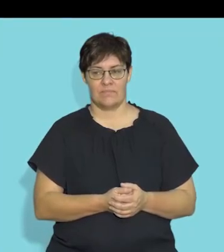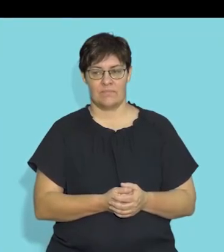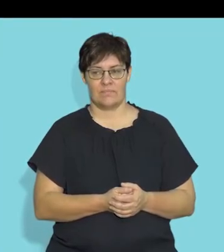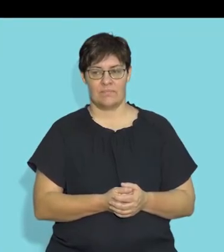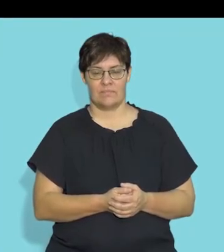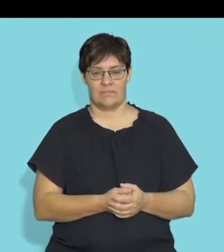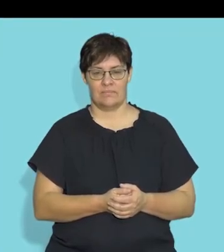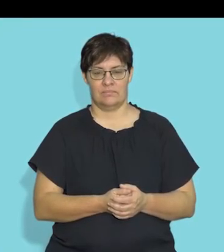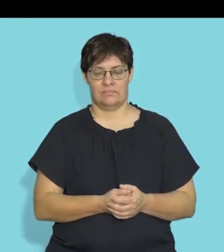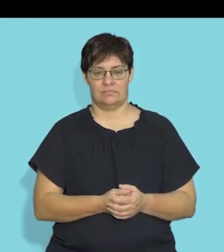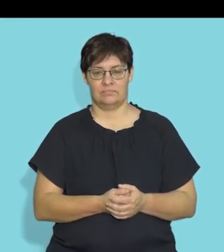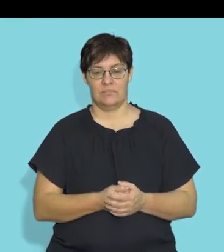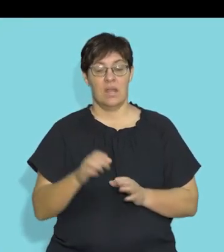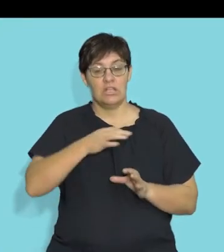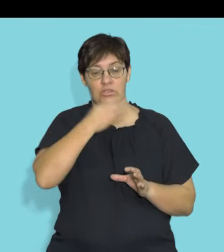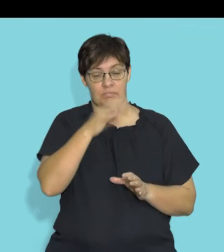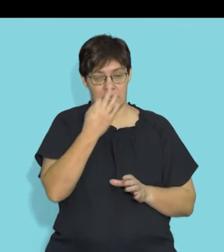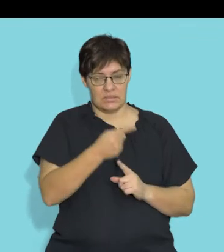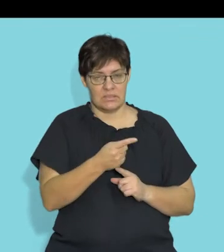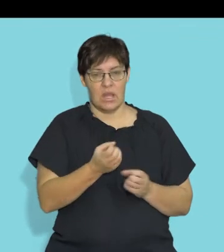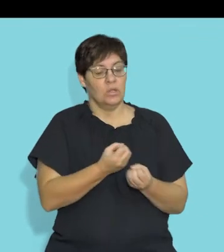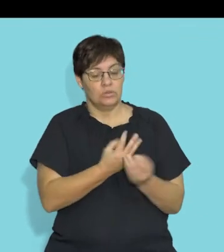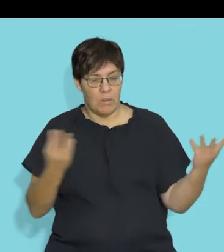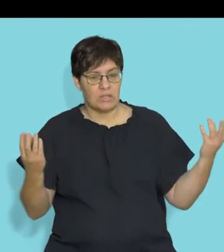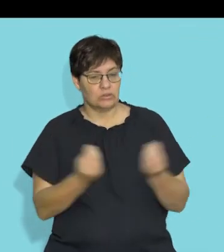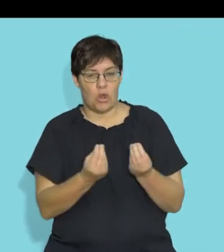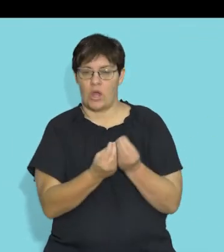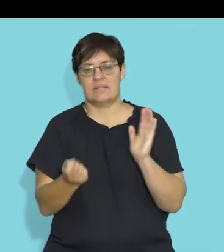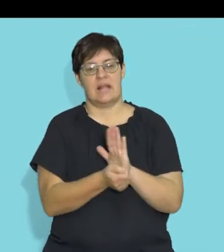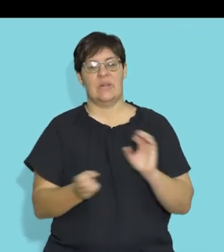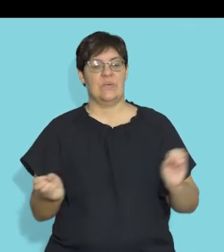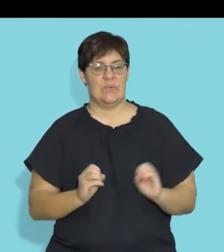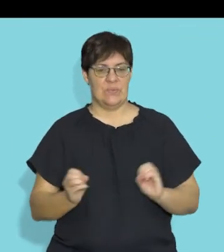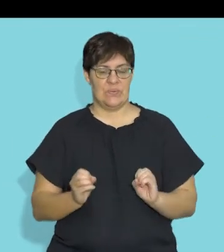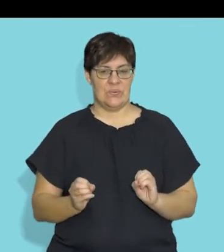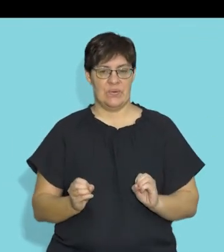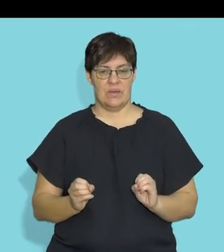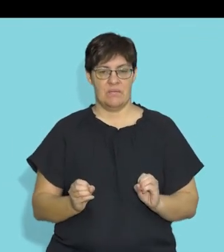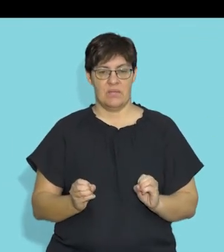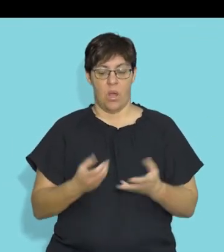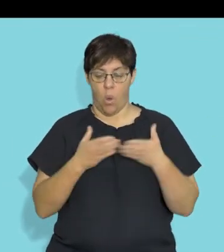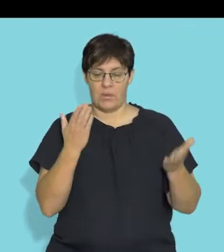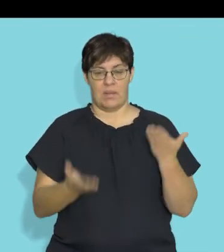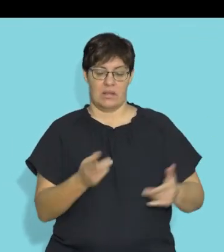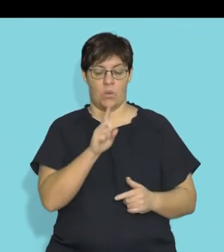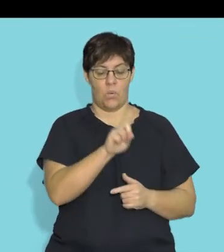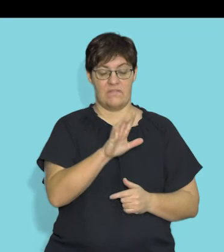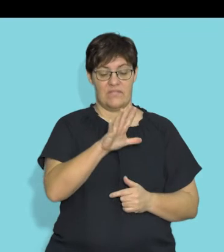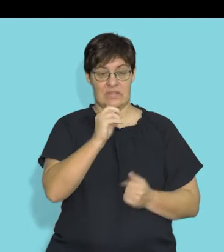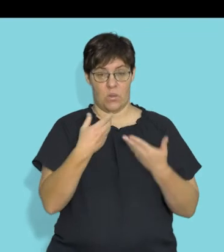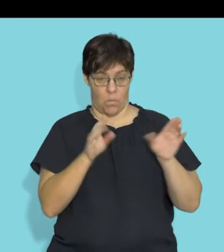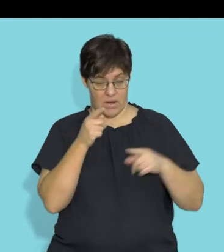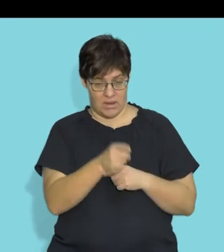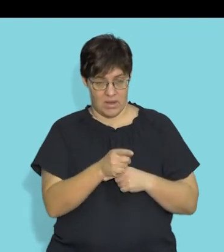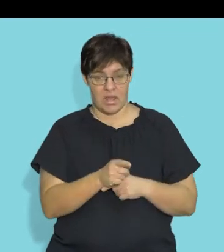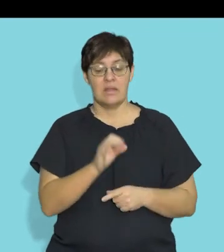So, with regards to the chips, too much unsold stock compared to the opening balance. You had